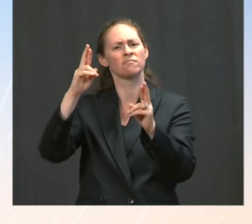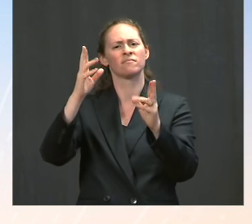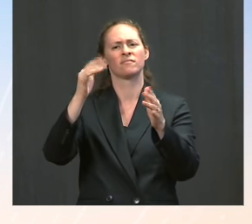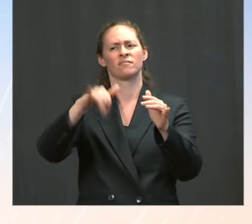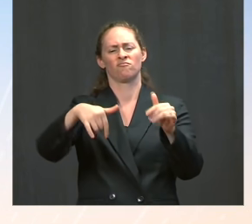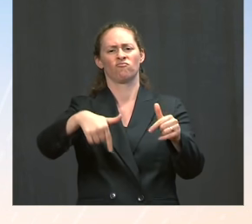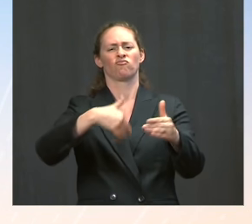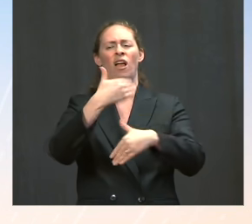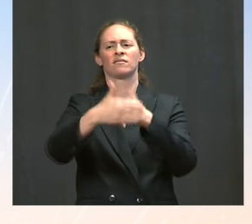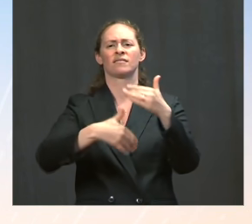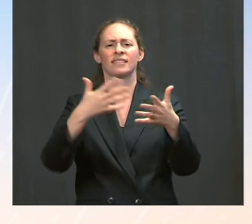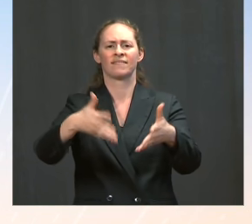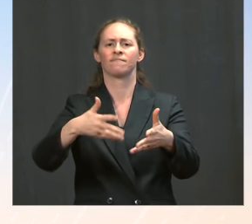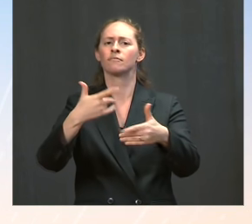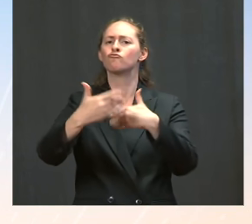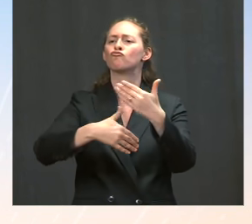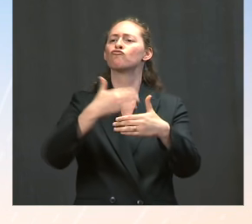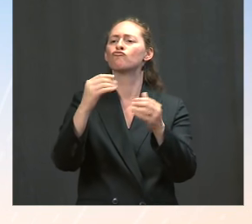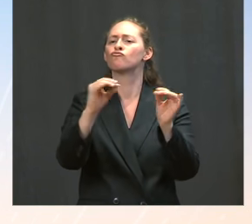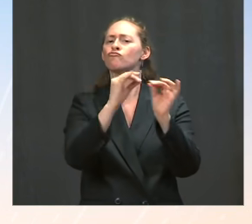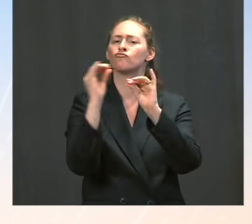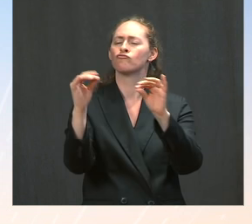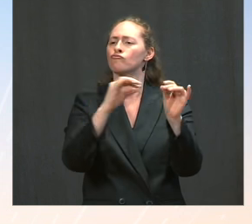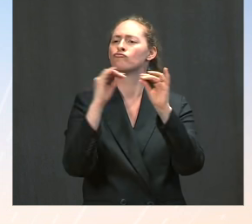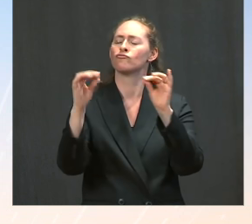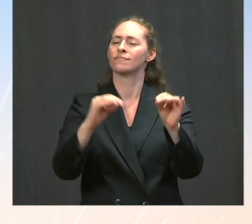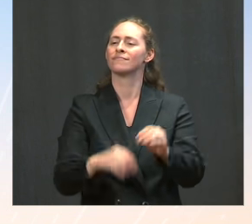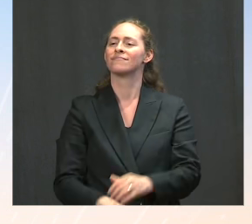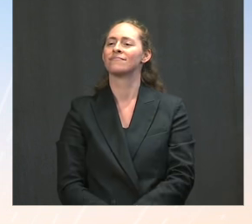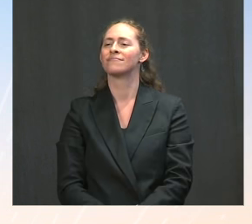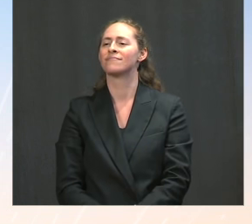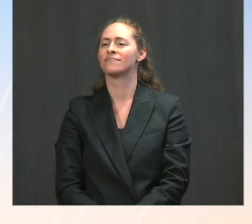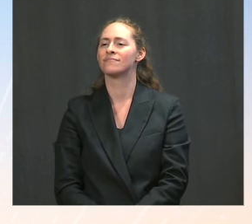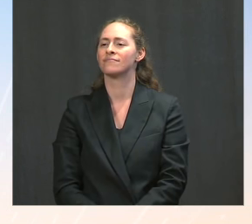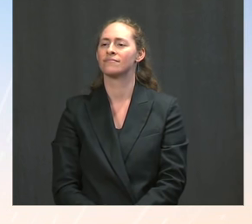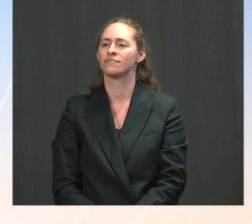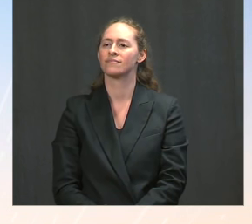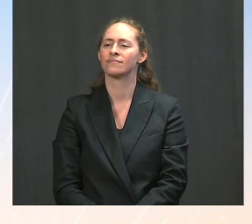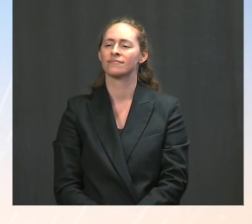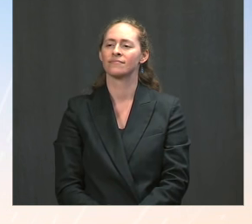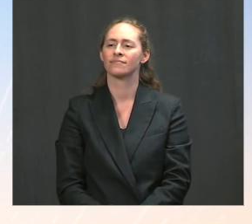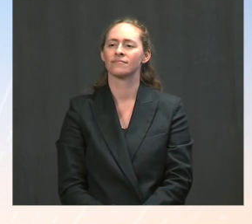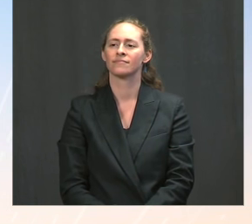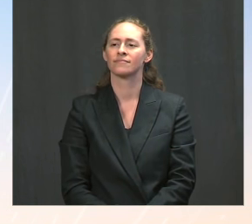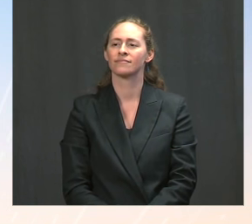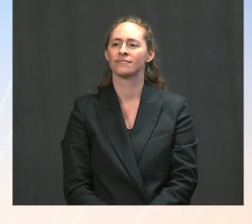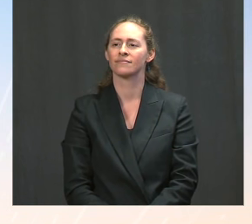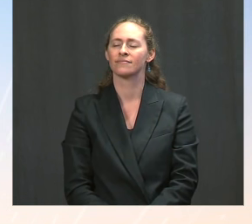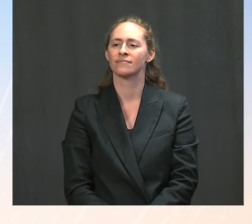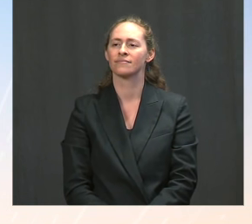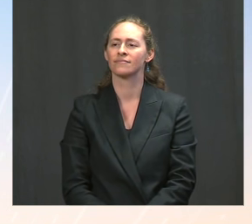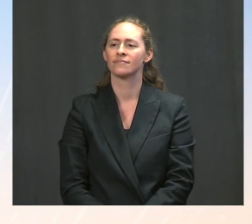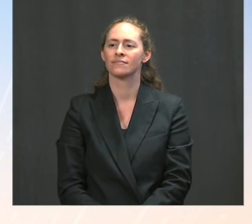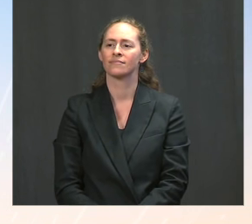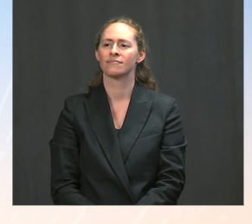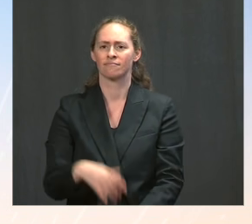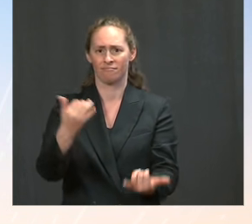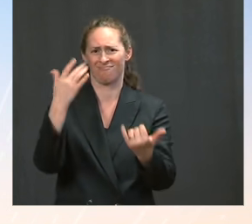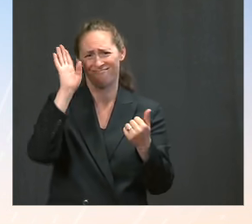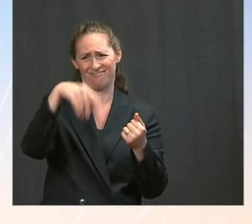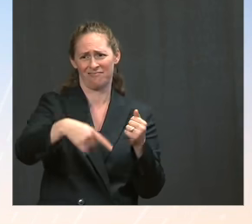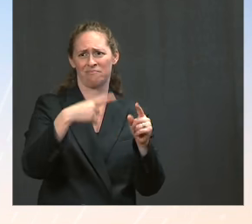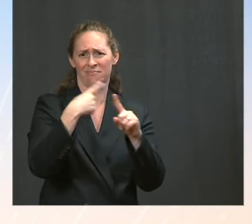And I would also note that we are we see clear signs of momentum. And we were quite encouraged by the